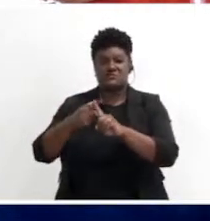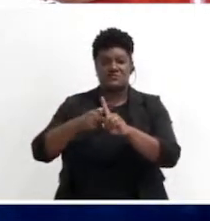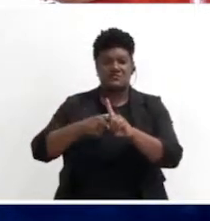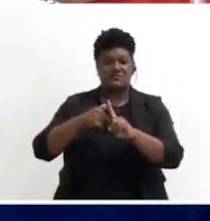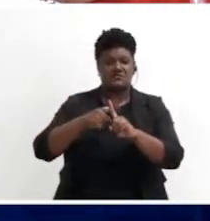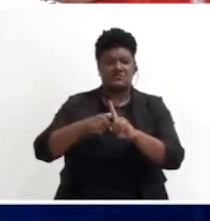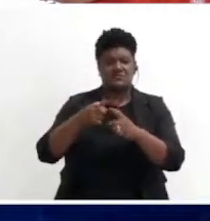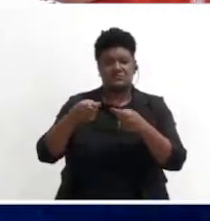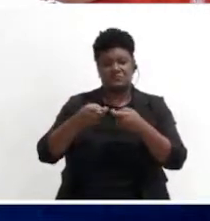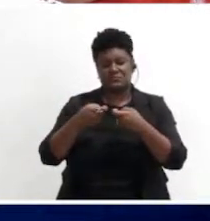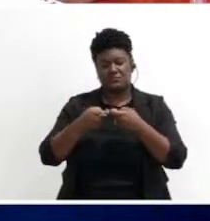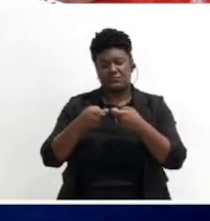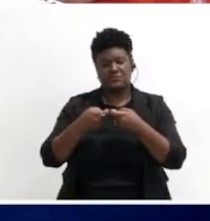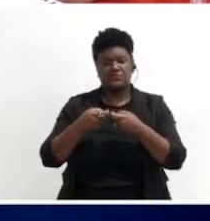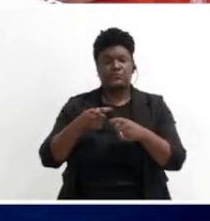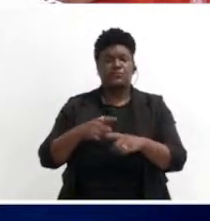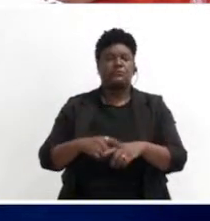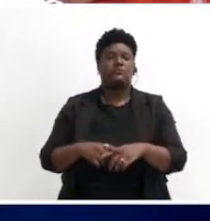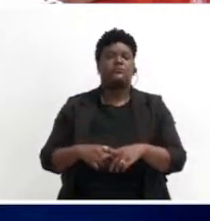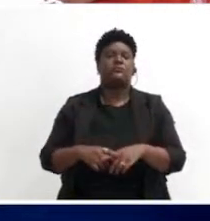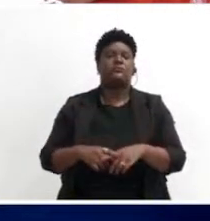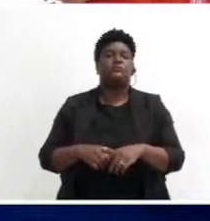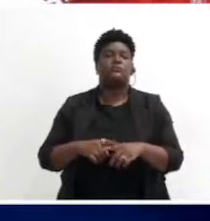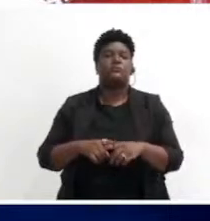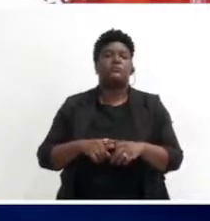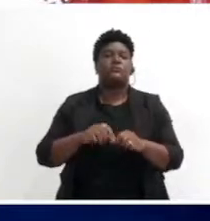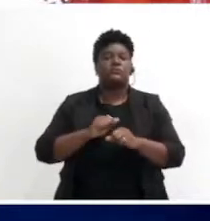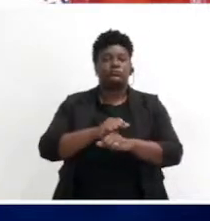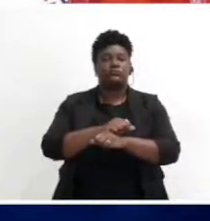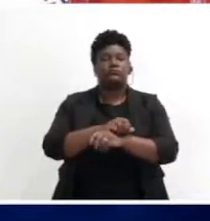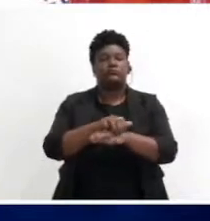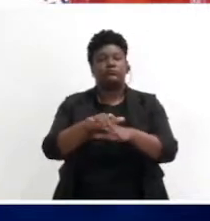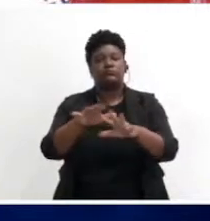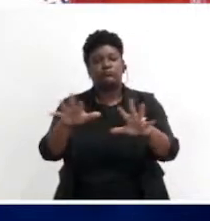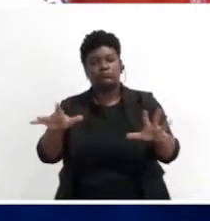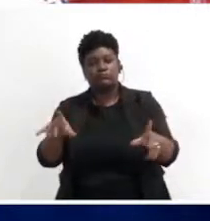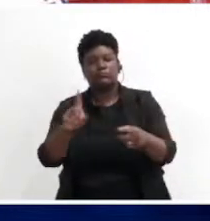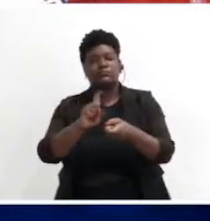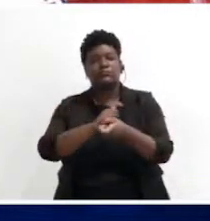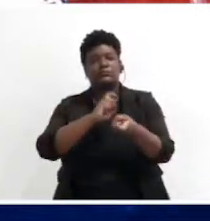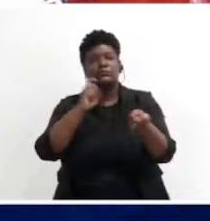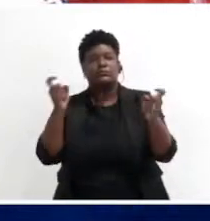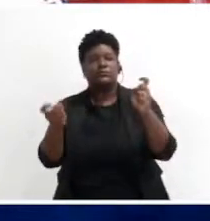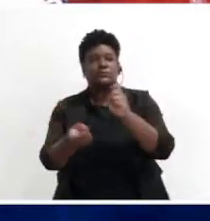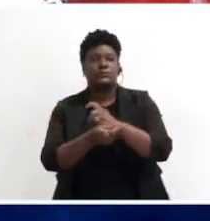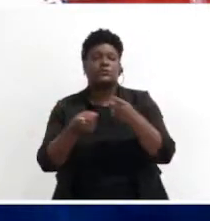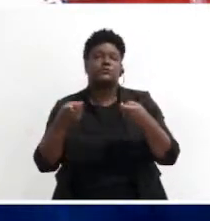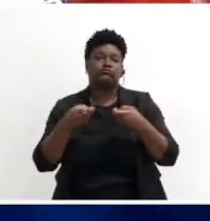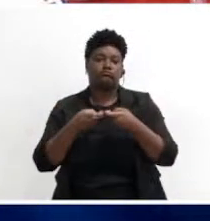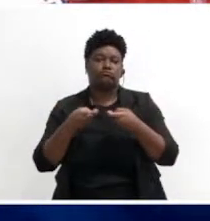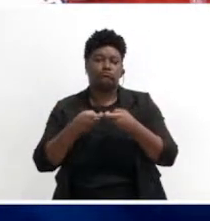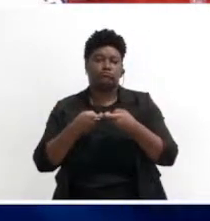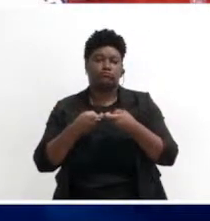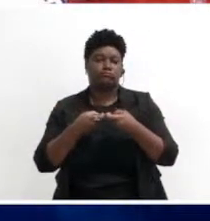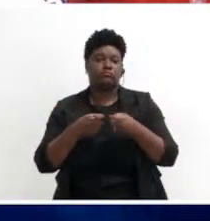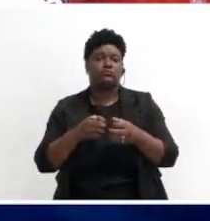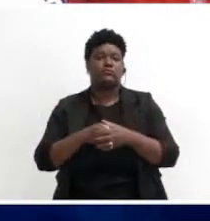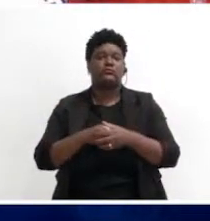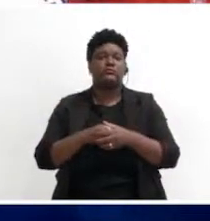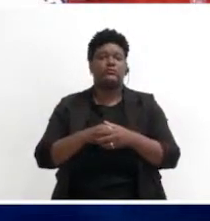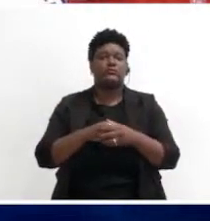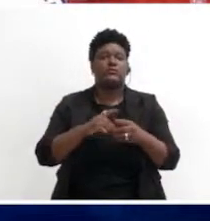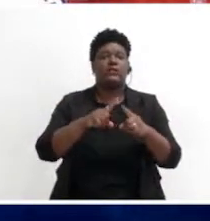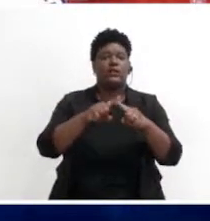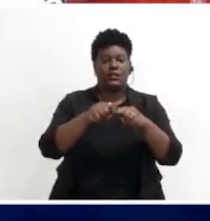distribution network may be split into different voltage levels depending on the transistors and the function